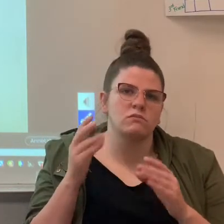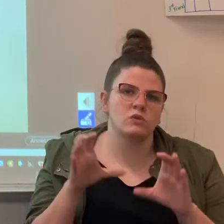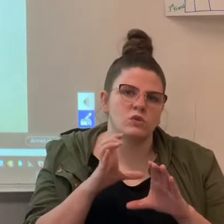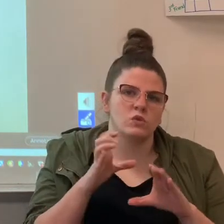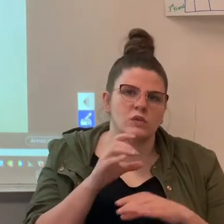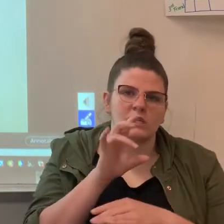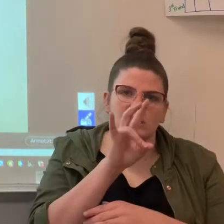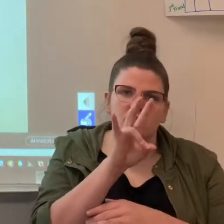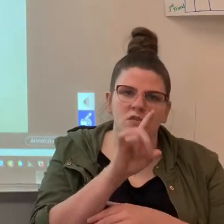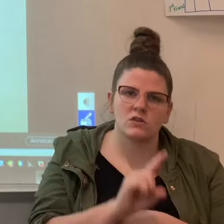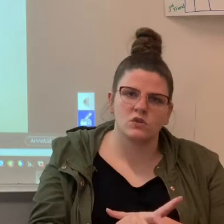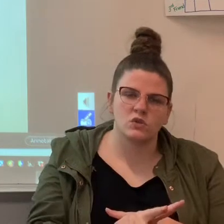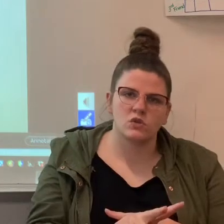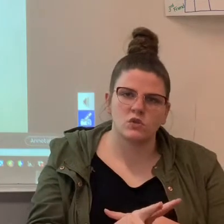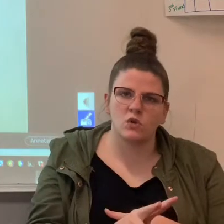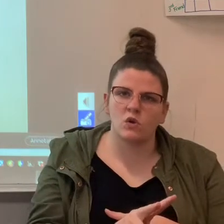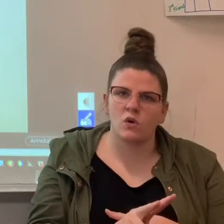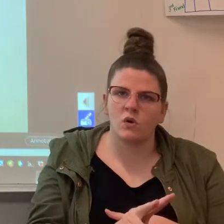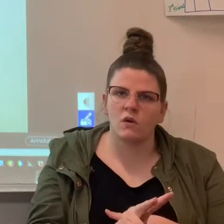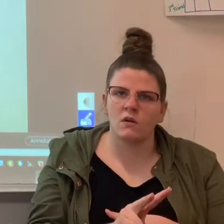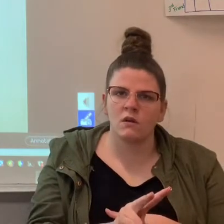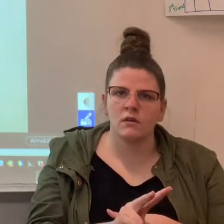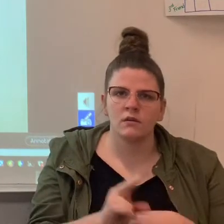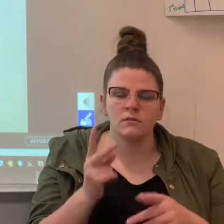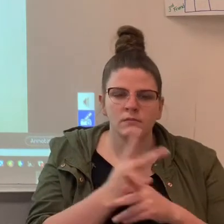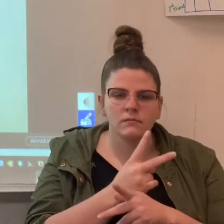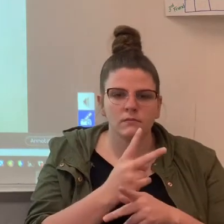7/2 times